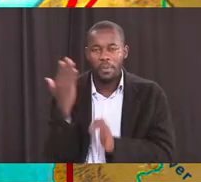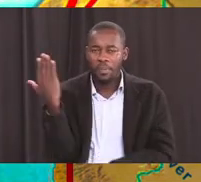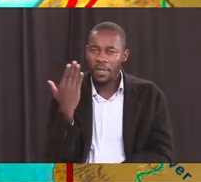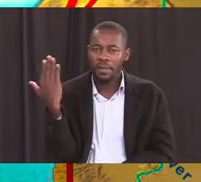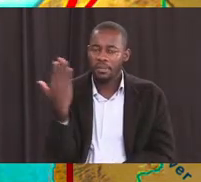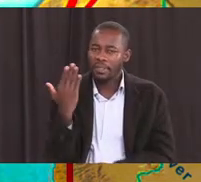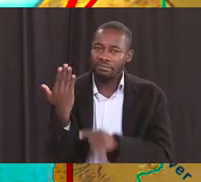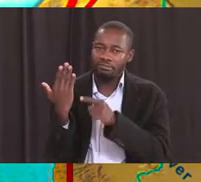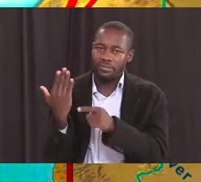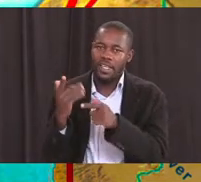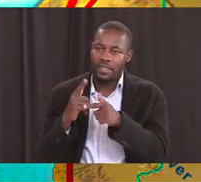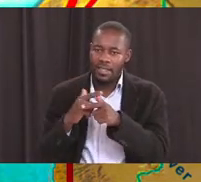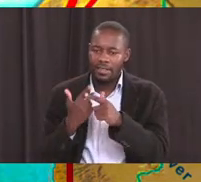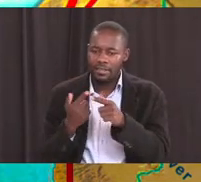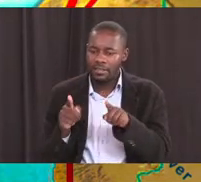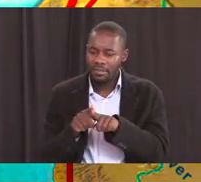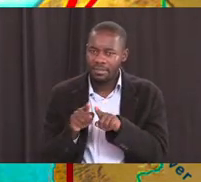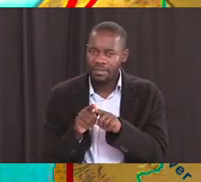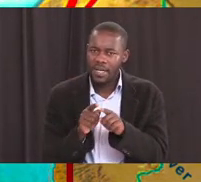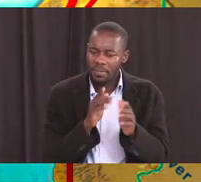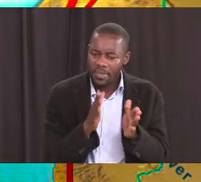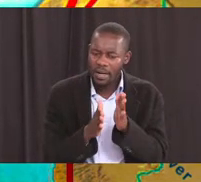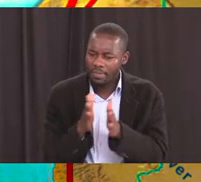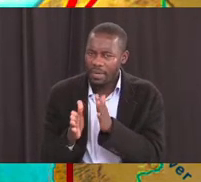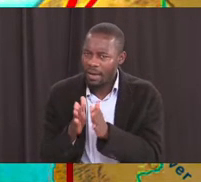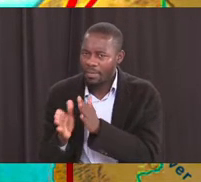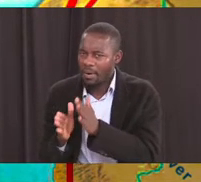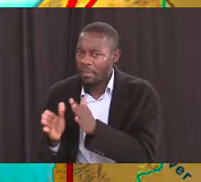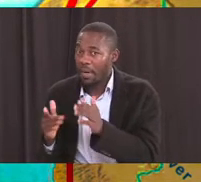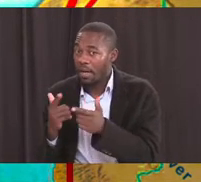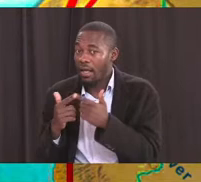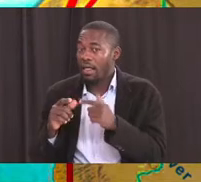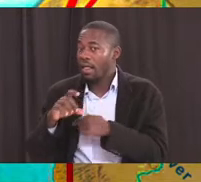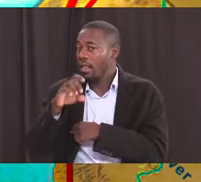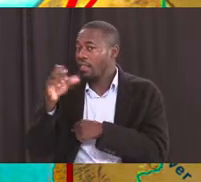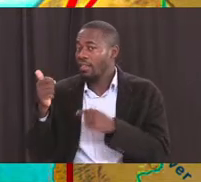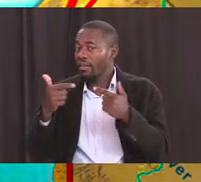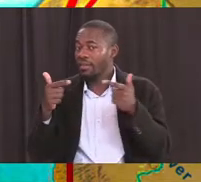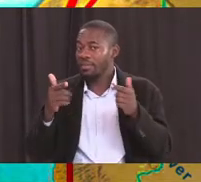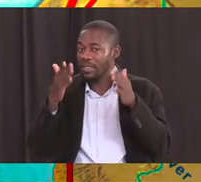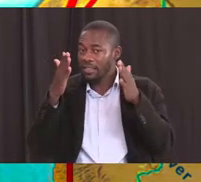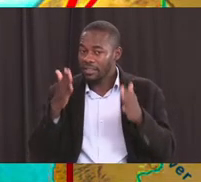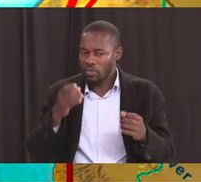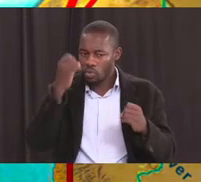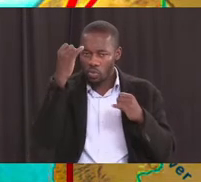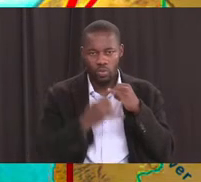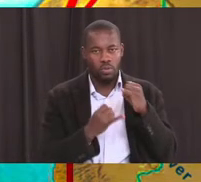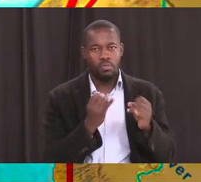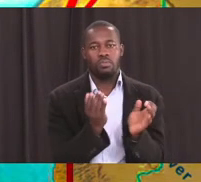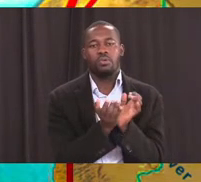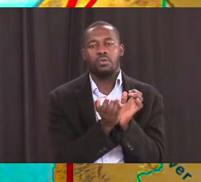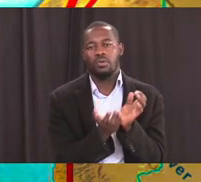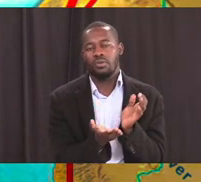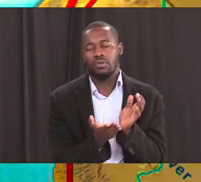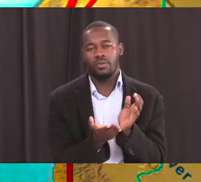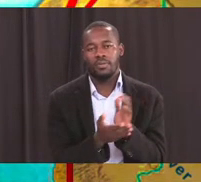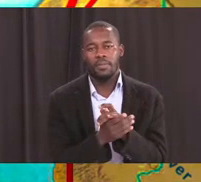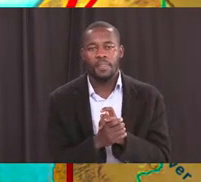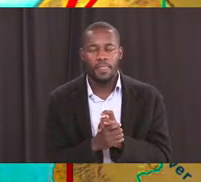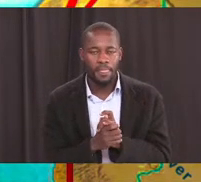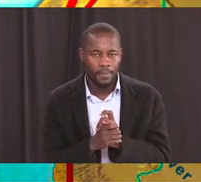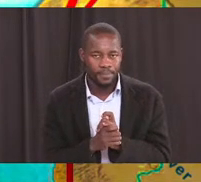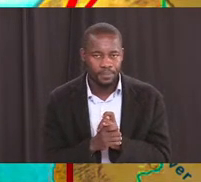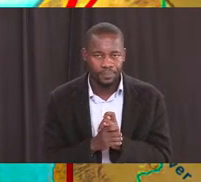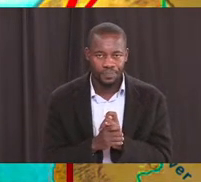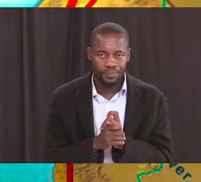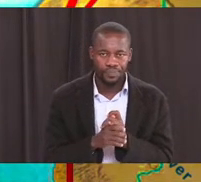starts to plan, and the Spirit prevents him. Say, okay, Lord, what are you doing? All right, let's go to Bithynia. We're going to turn